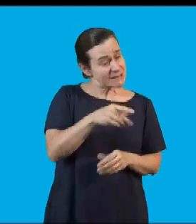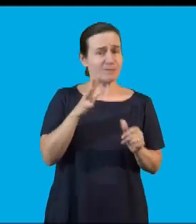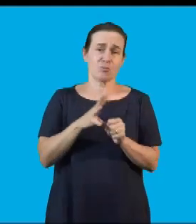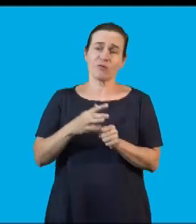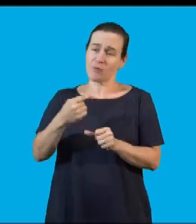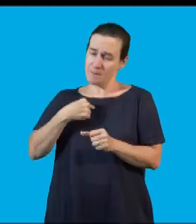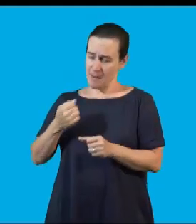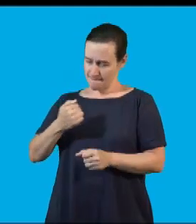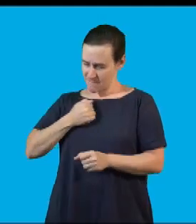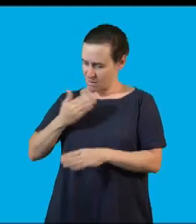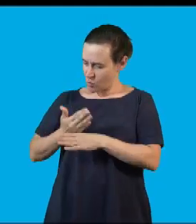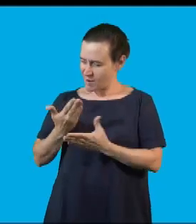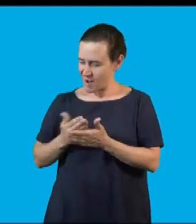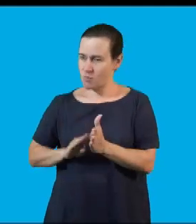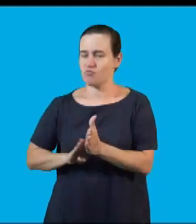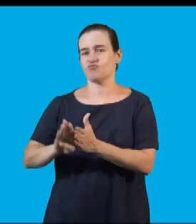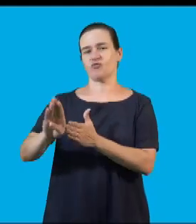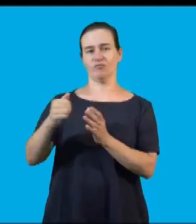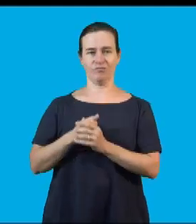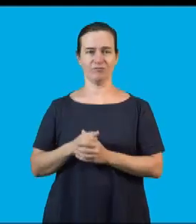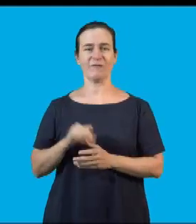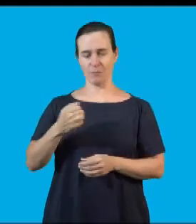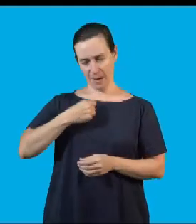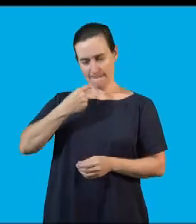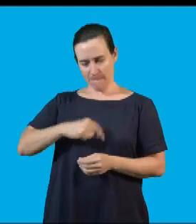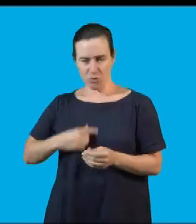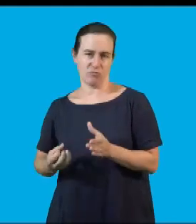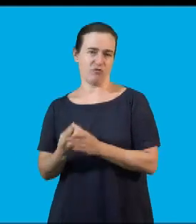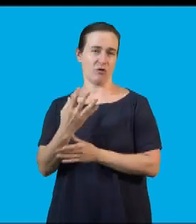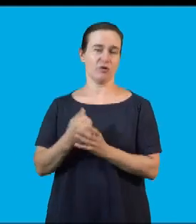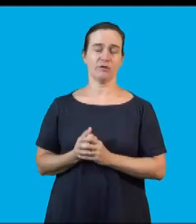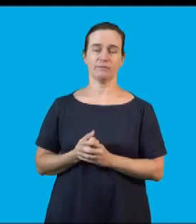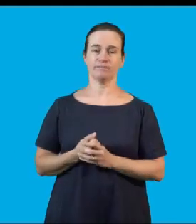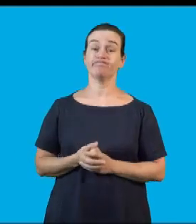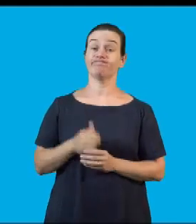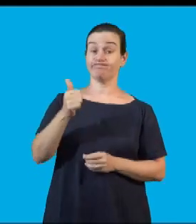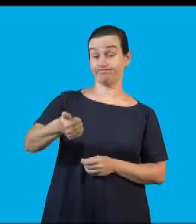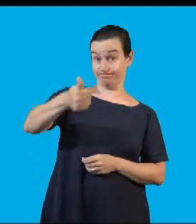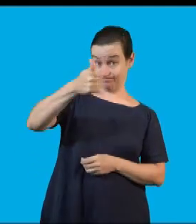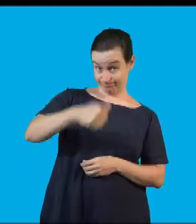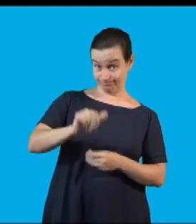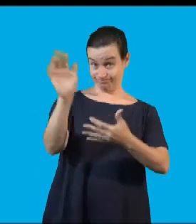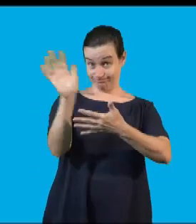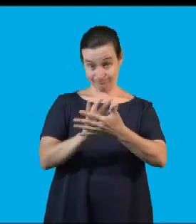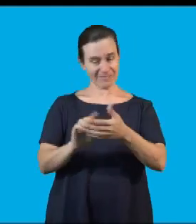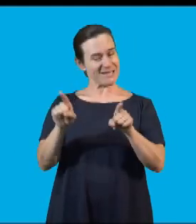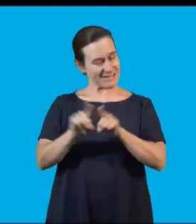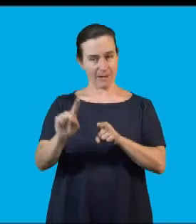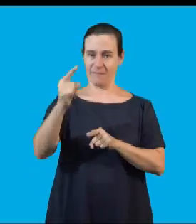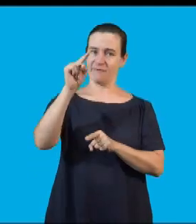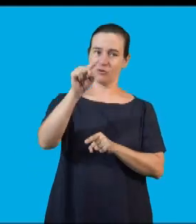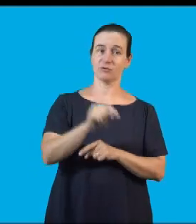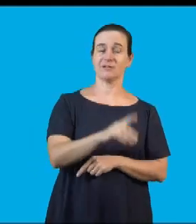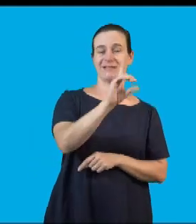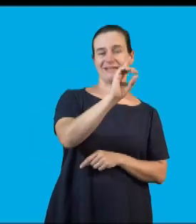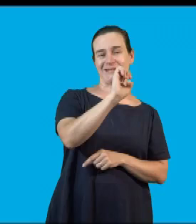personal growth. The second diary, again, we apply the format just like in the first entry.